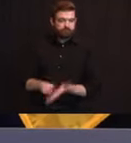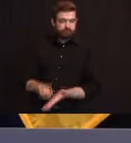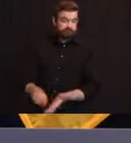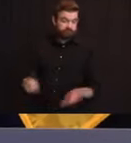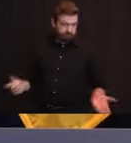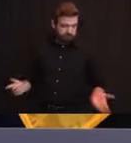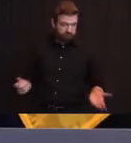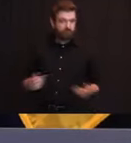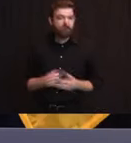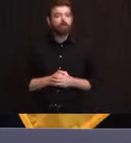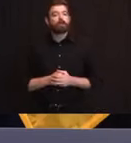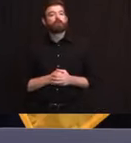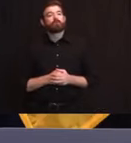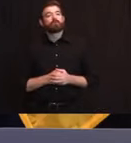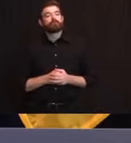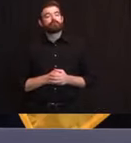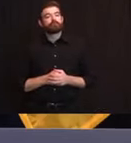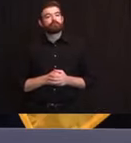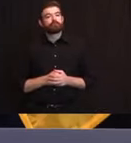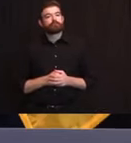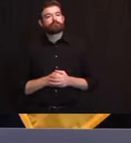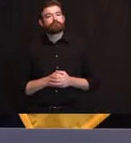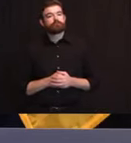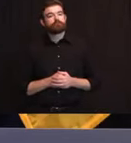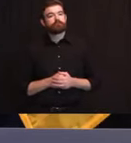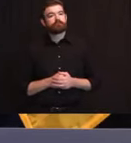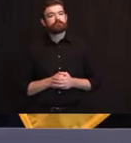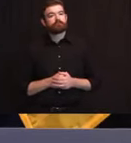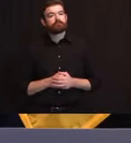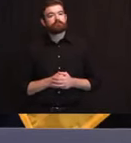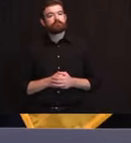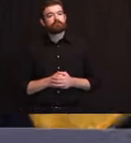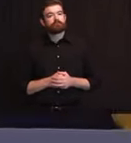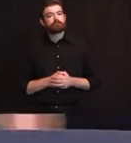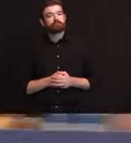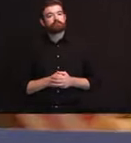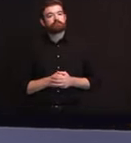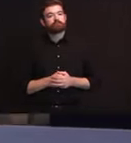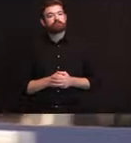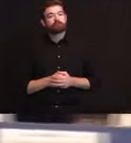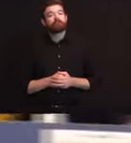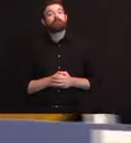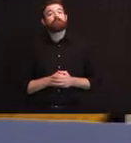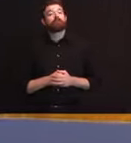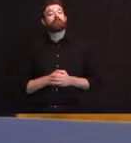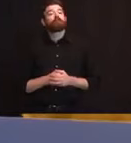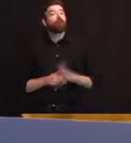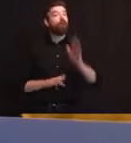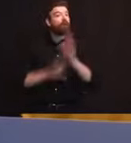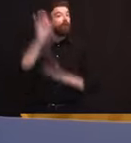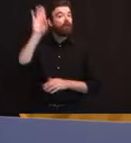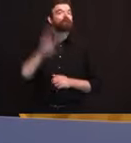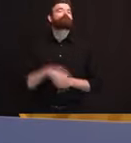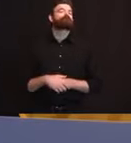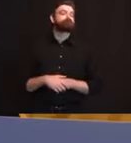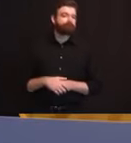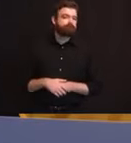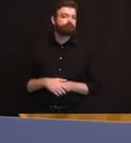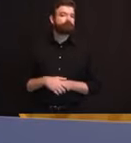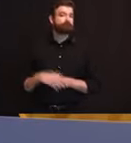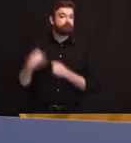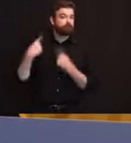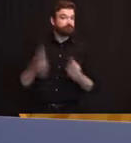also tells us a lot about outdoors versus indoors, personally, but... A few things. First off, I'll say now that we reported